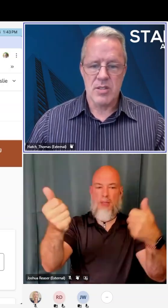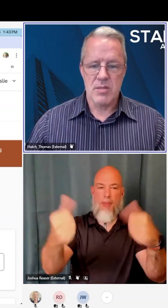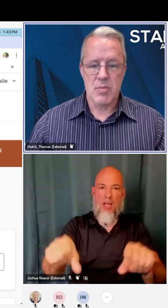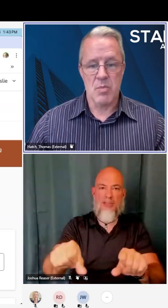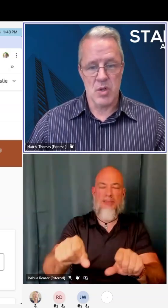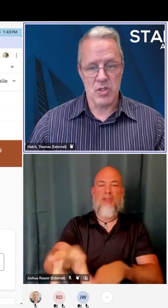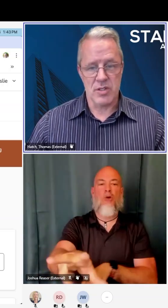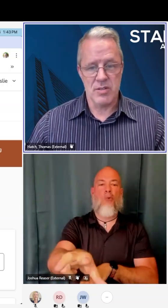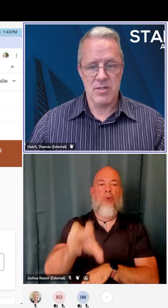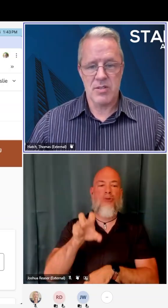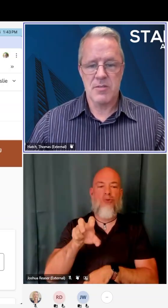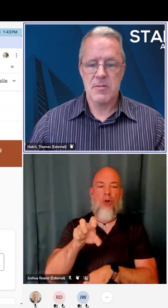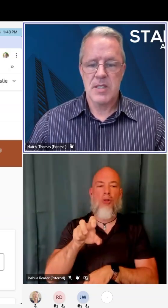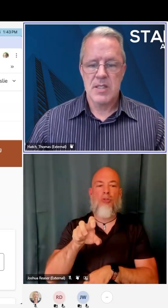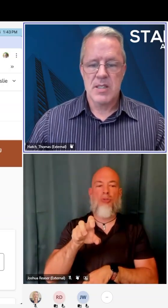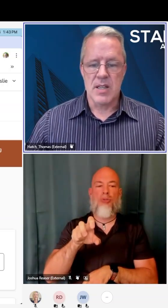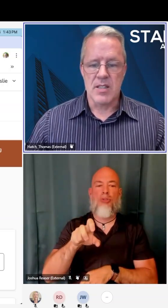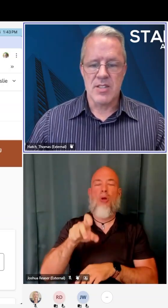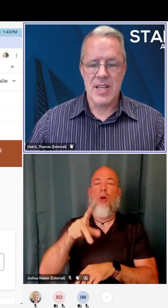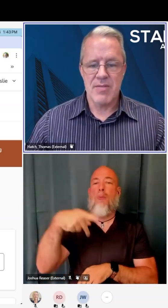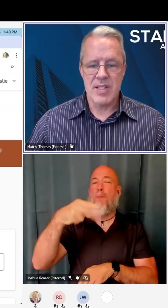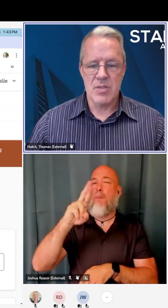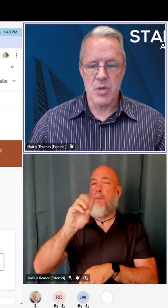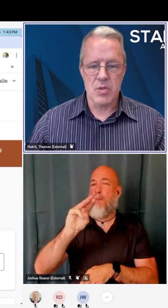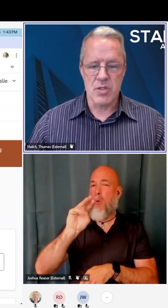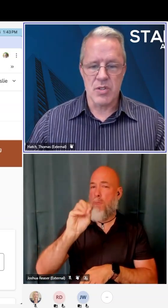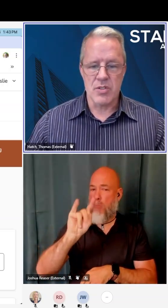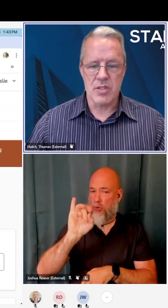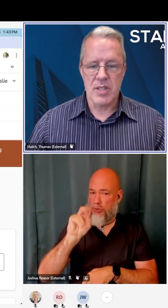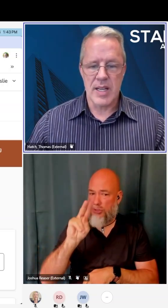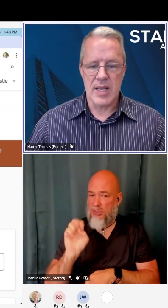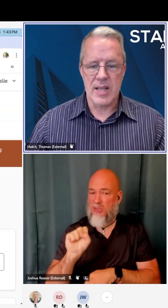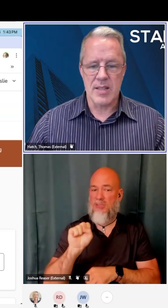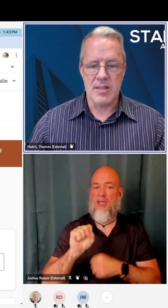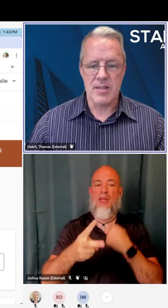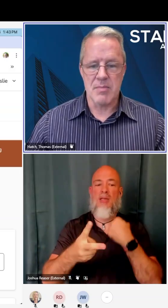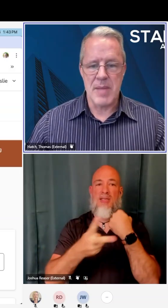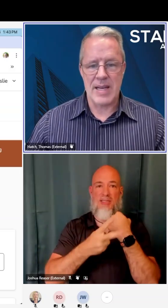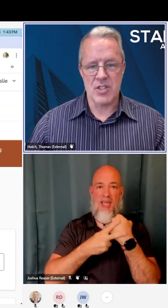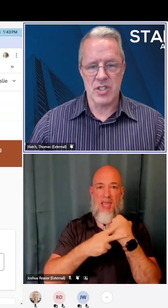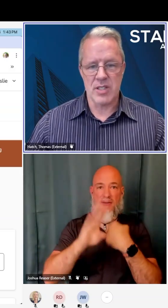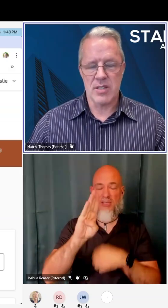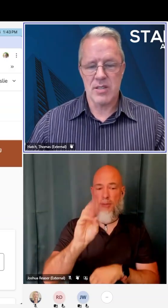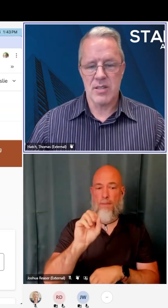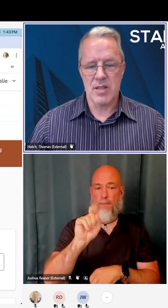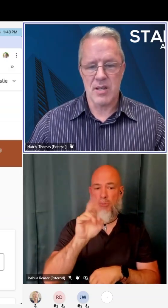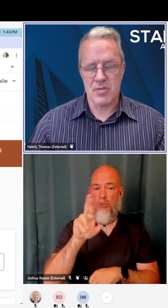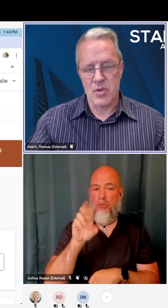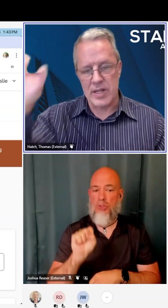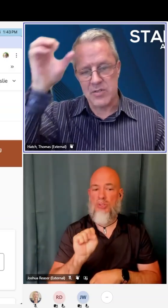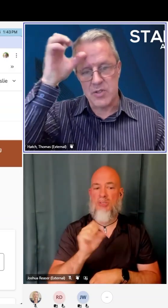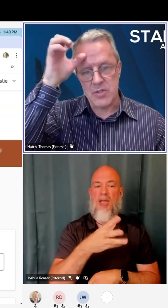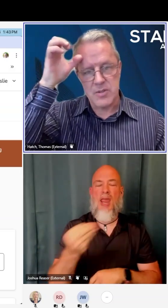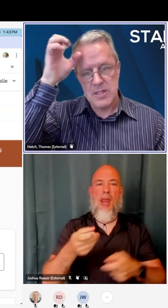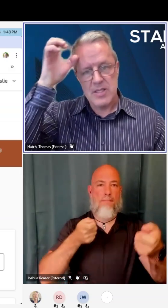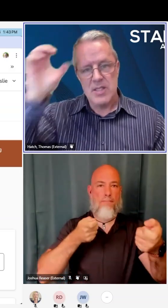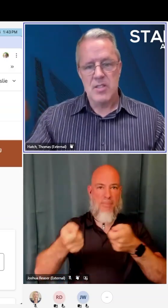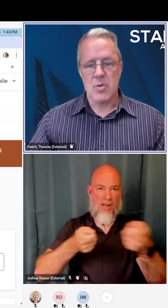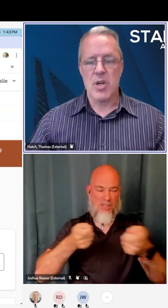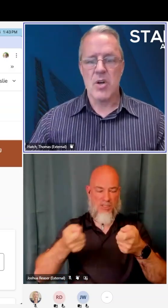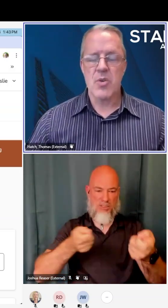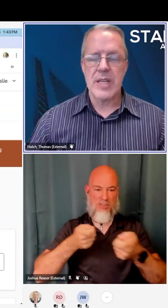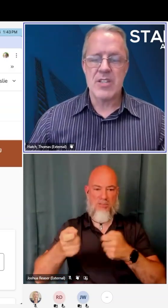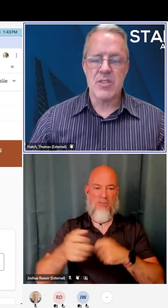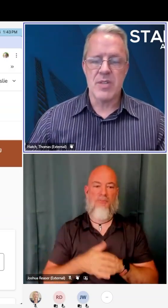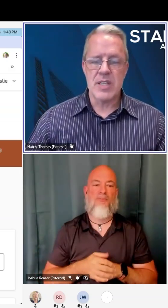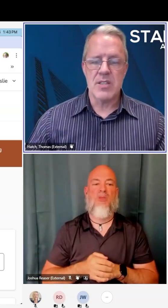withdrawals, promotions, savings boosters, and managing of transfers.